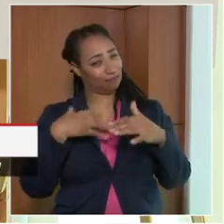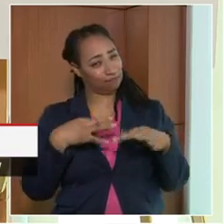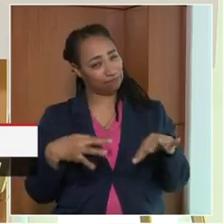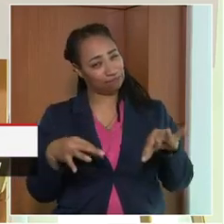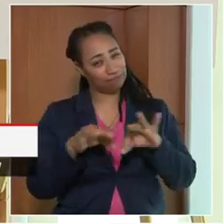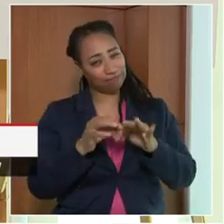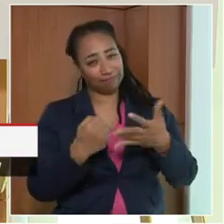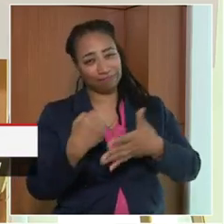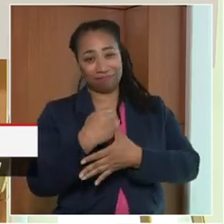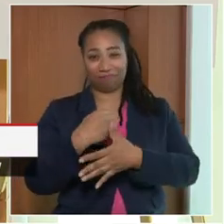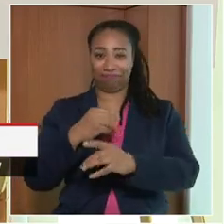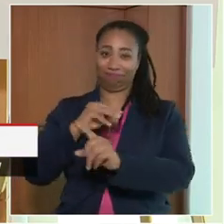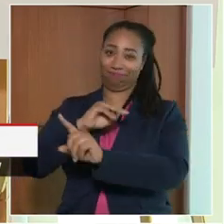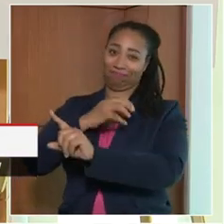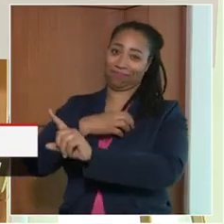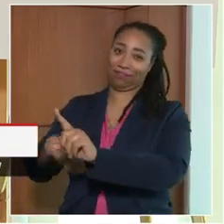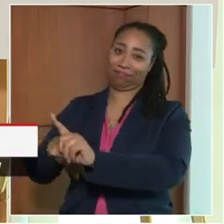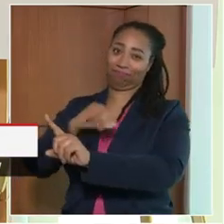Bowser,